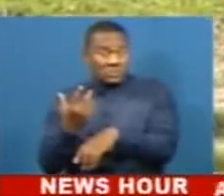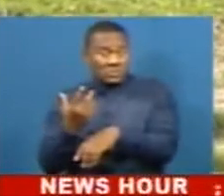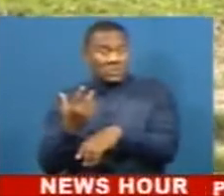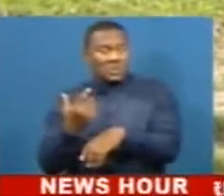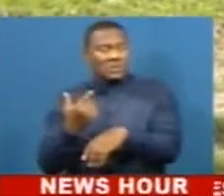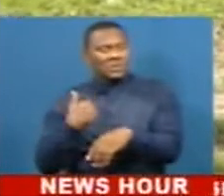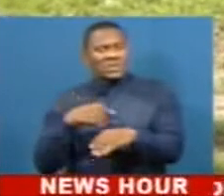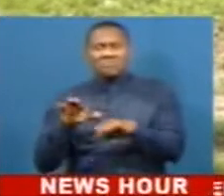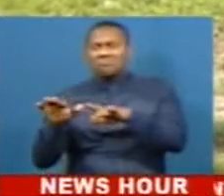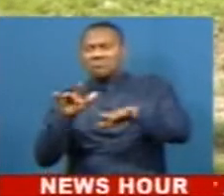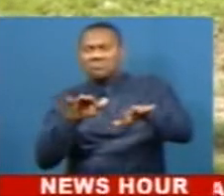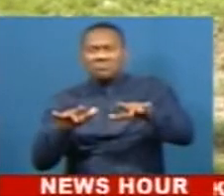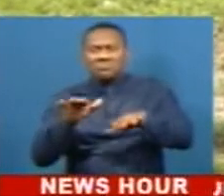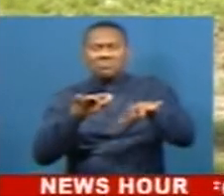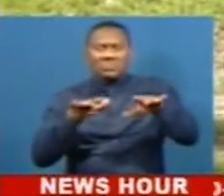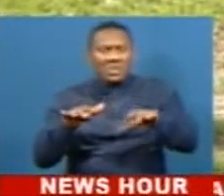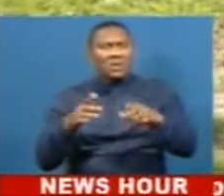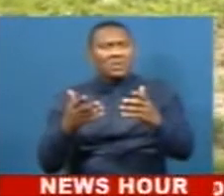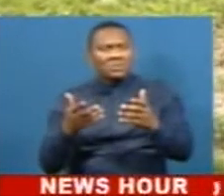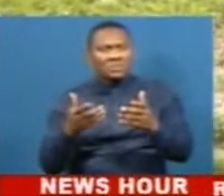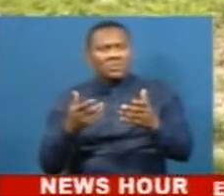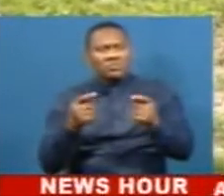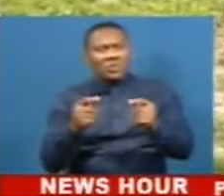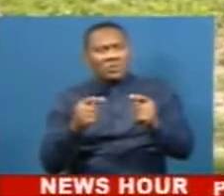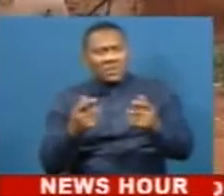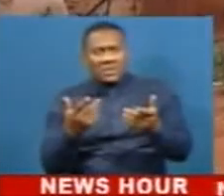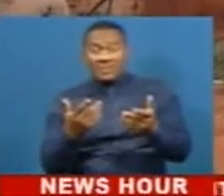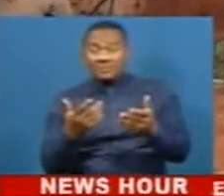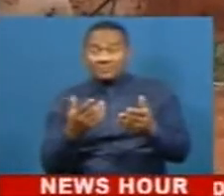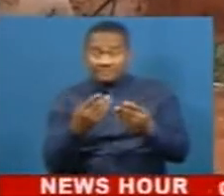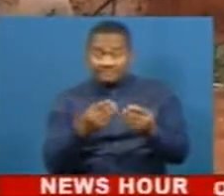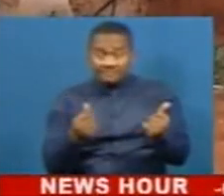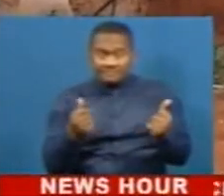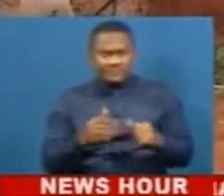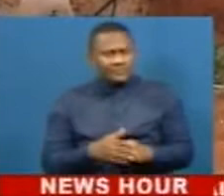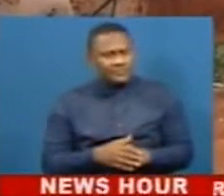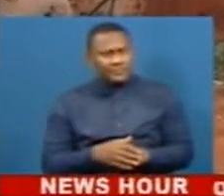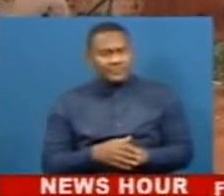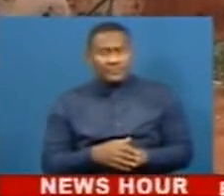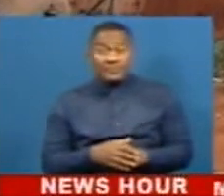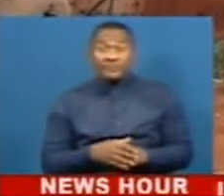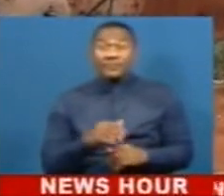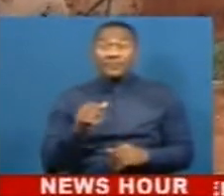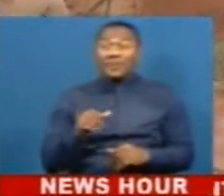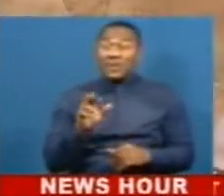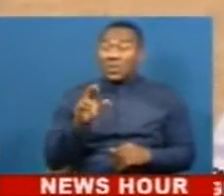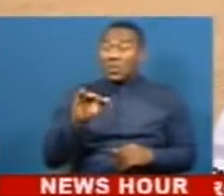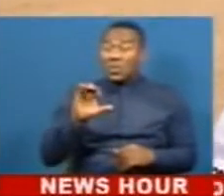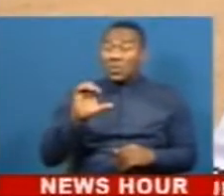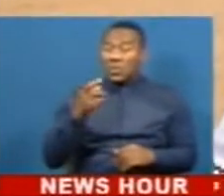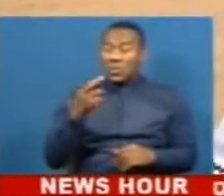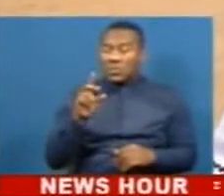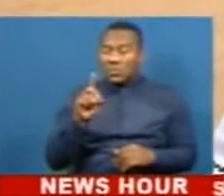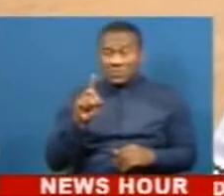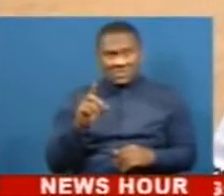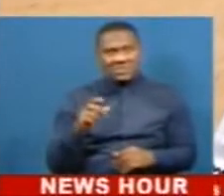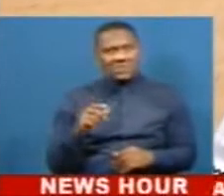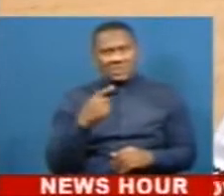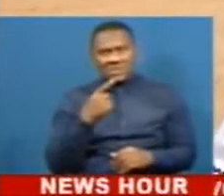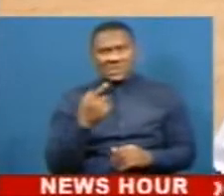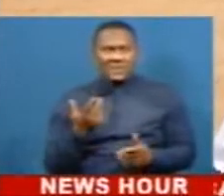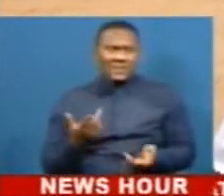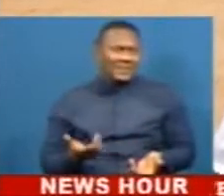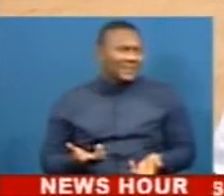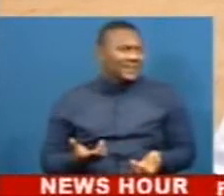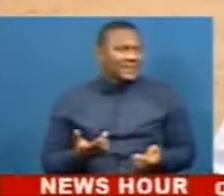Gusua, Bedakota assembly, and my assembly, and so 8 to 1. Richard Insia said improper planning of the town and the lack